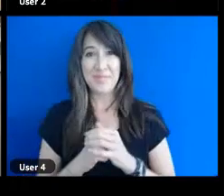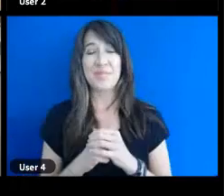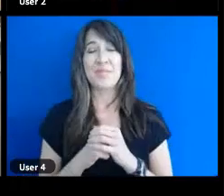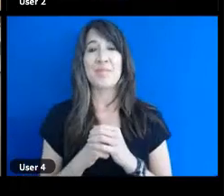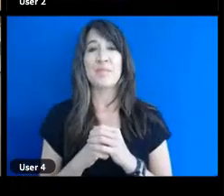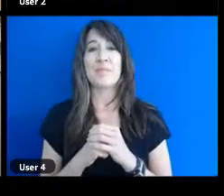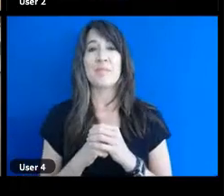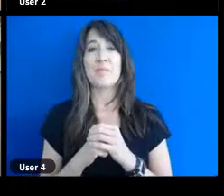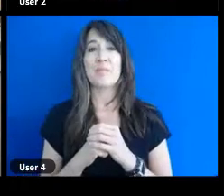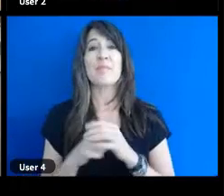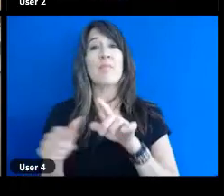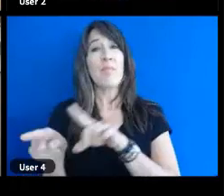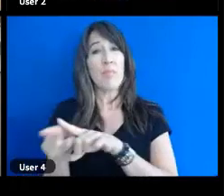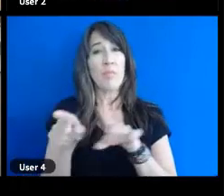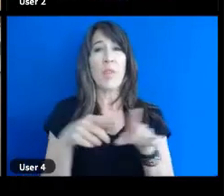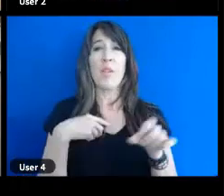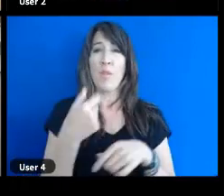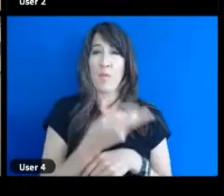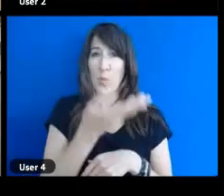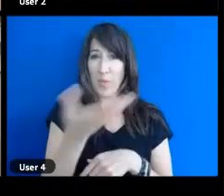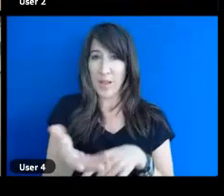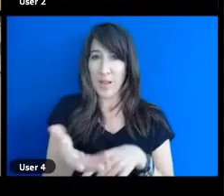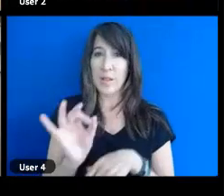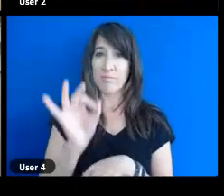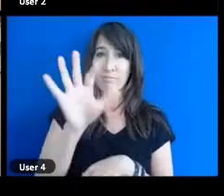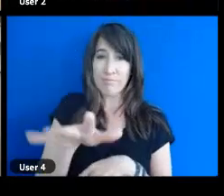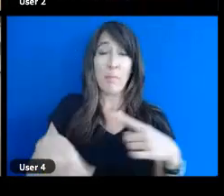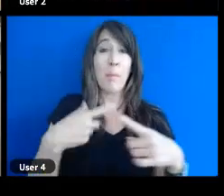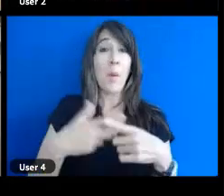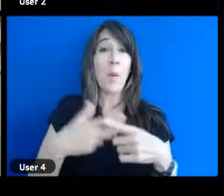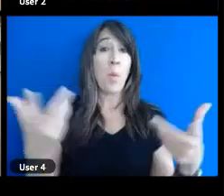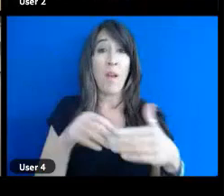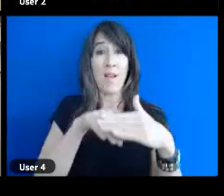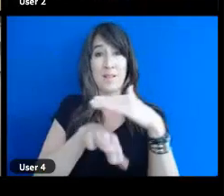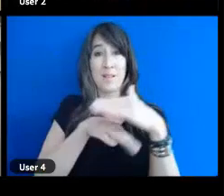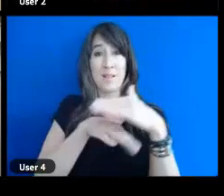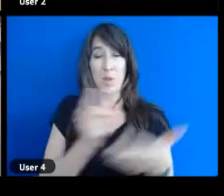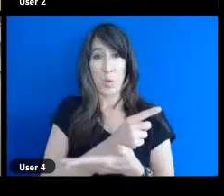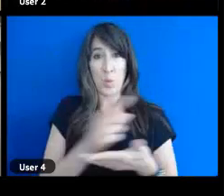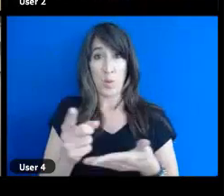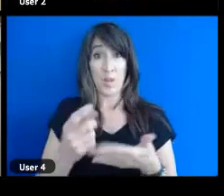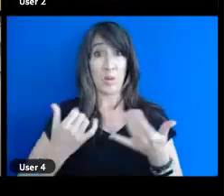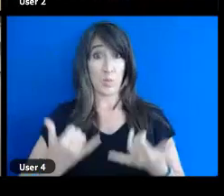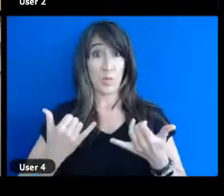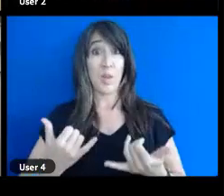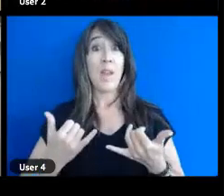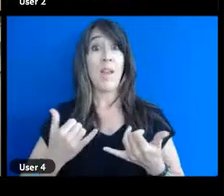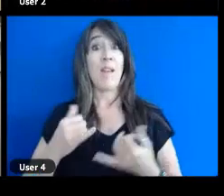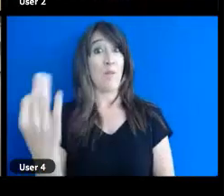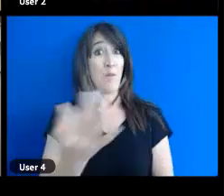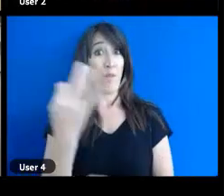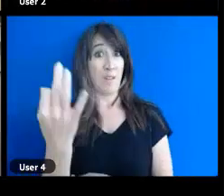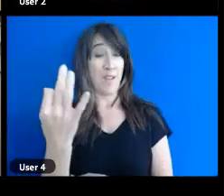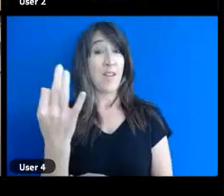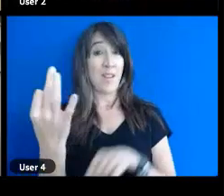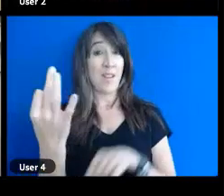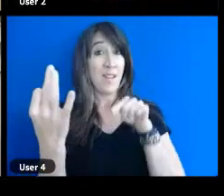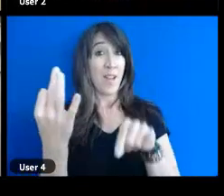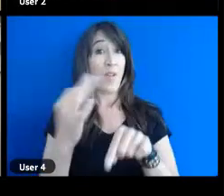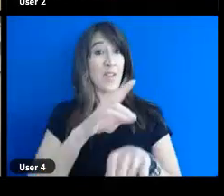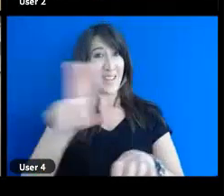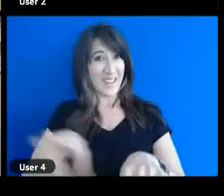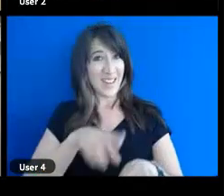I have a few things that I wanted to say about Accessibility Week. Today, as I mentioned, is Friday of